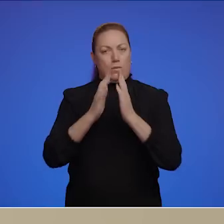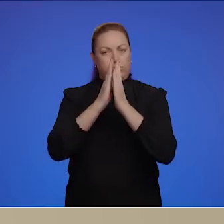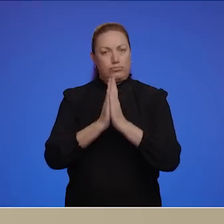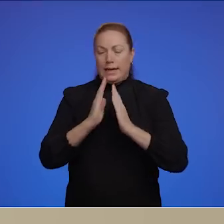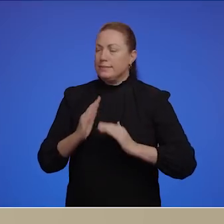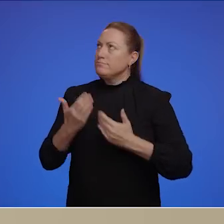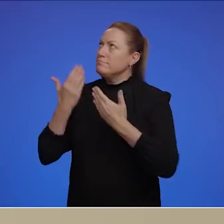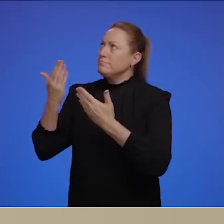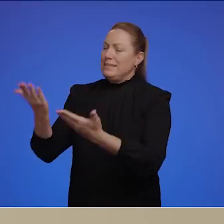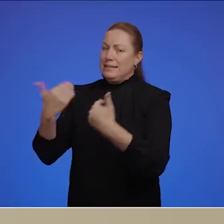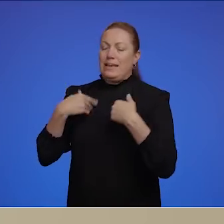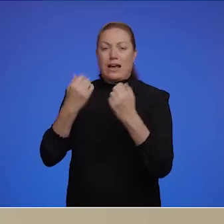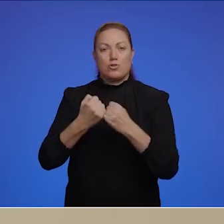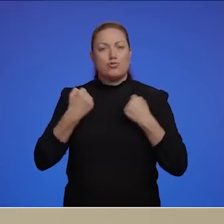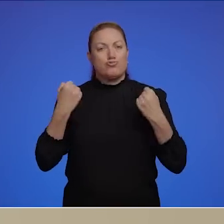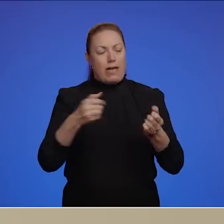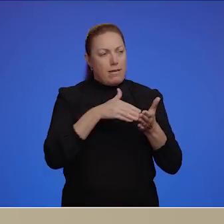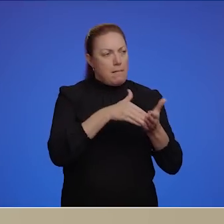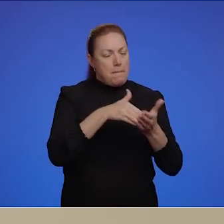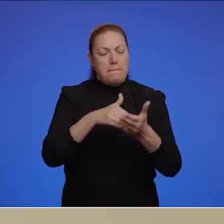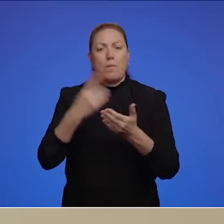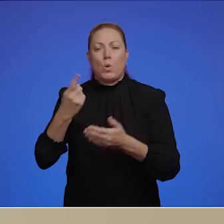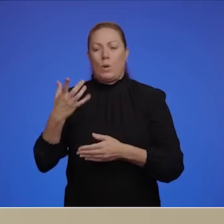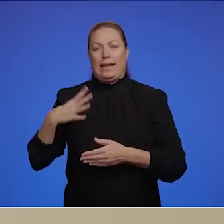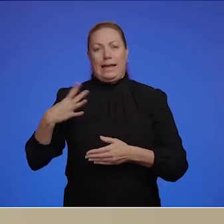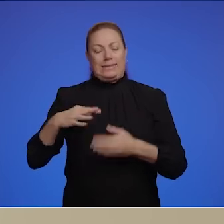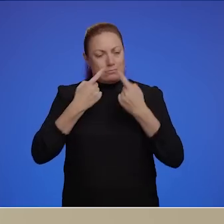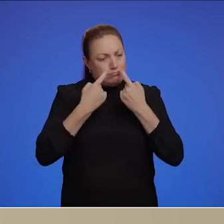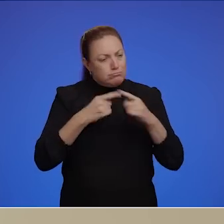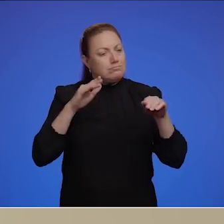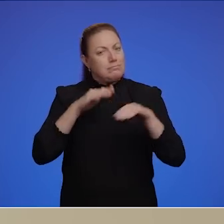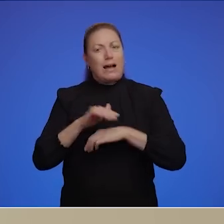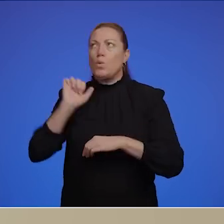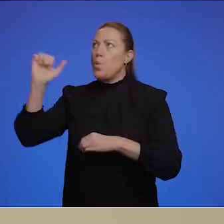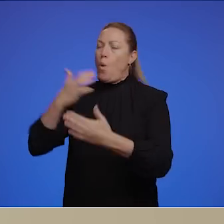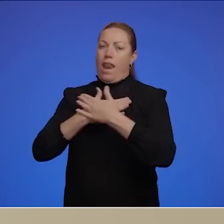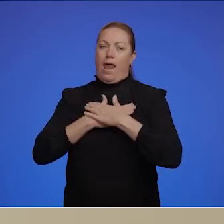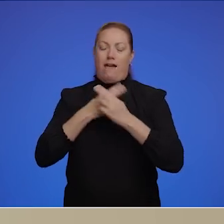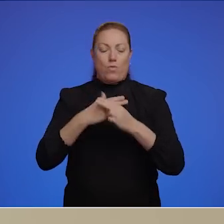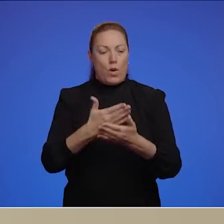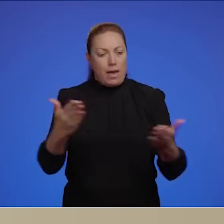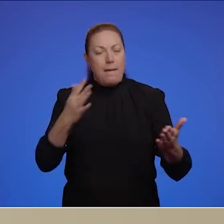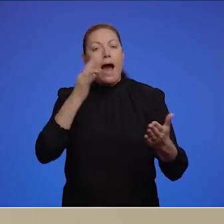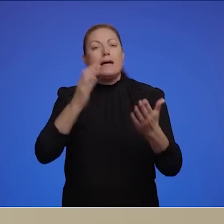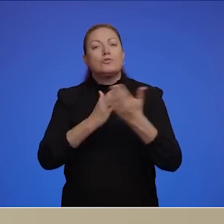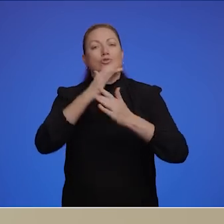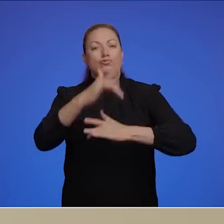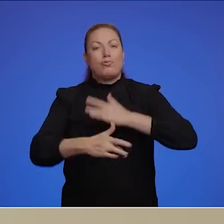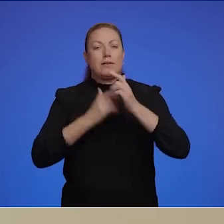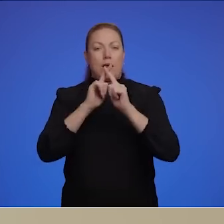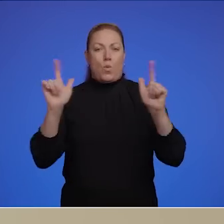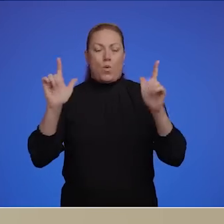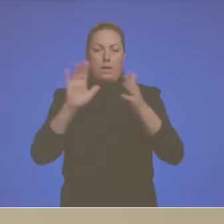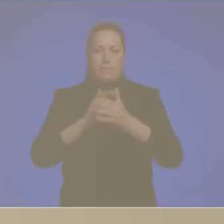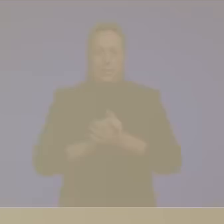today. Strengthen us to be with those in need and help us to proclaim your love to them. We ask this through Christ our Lord.